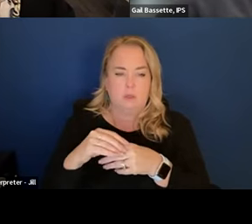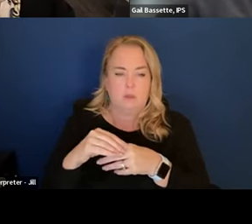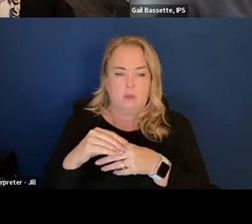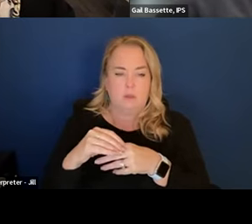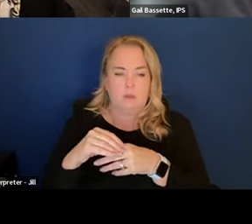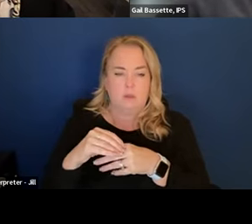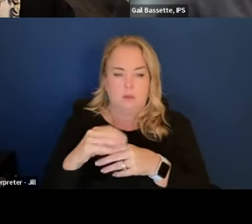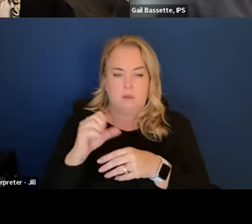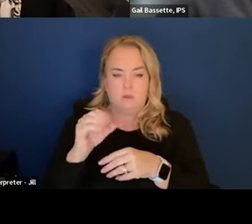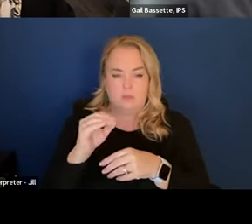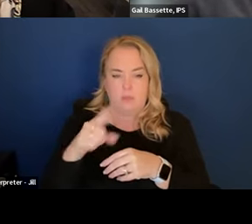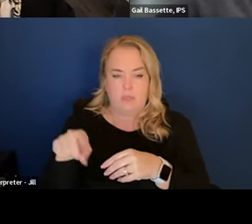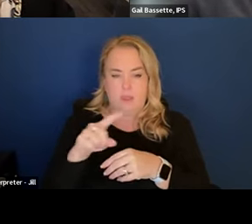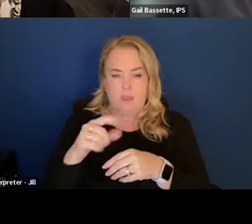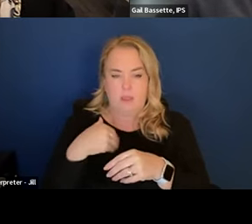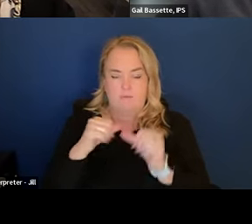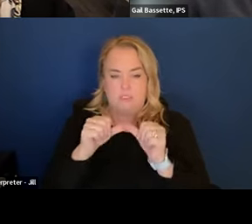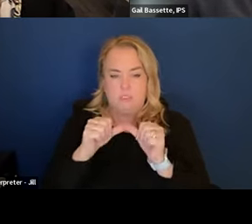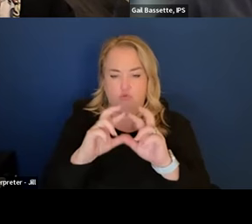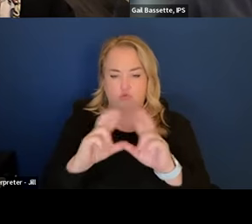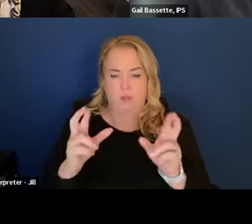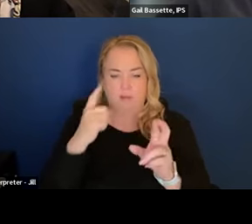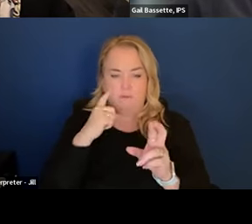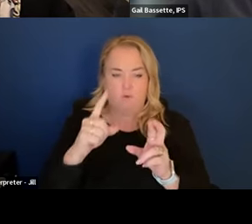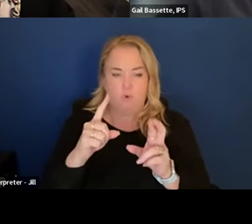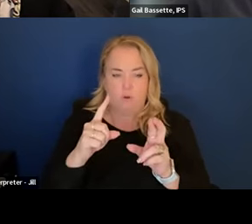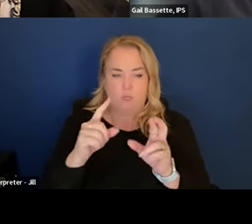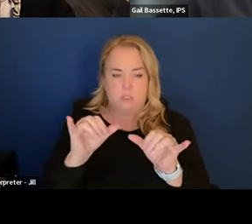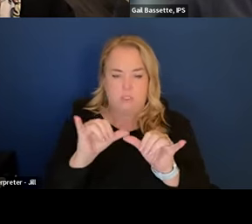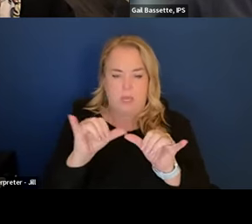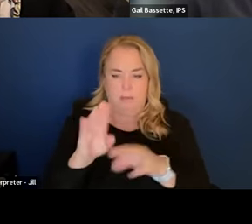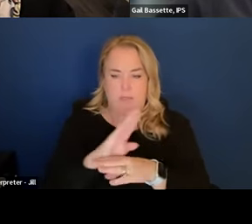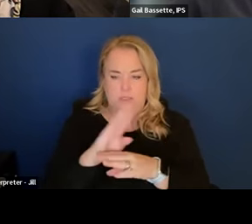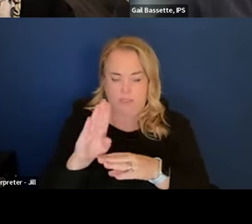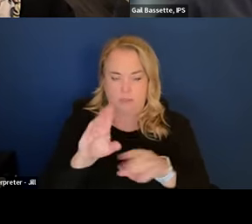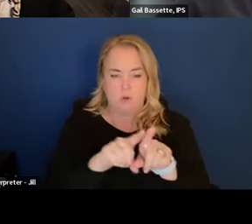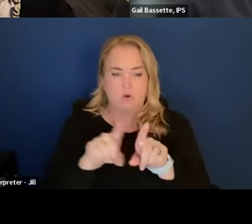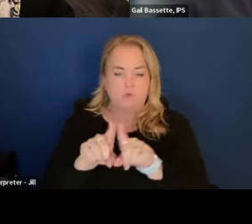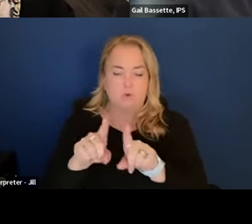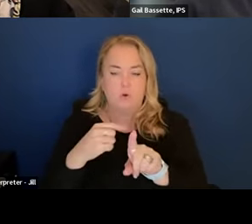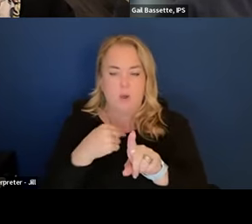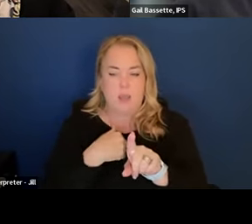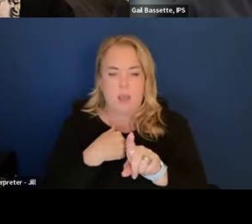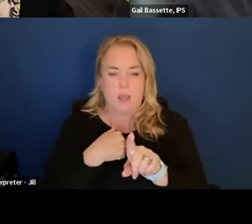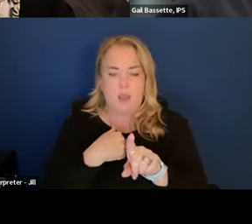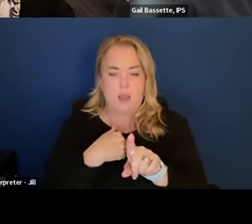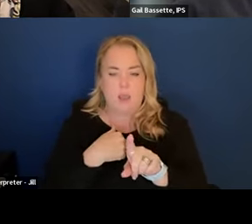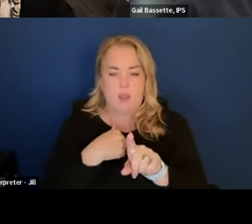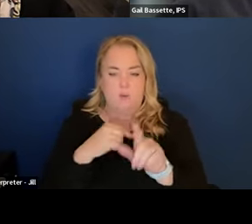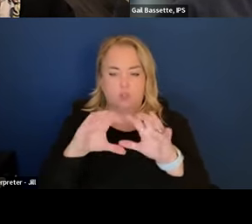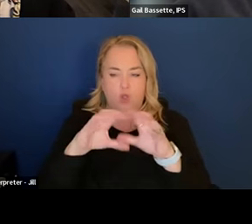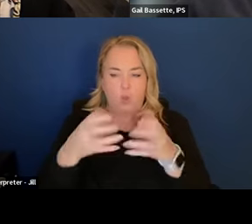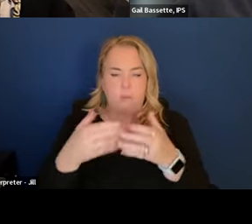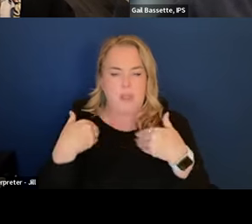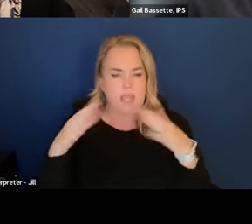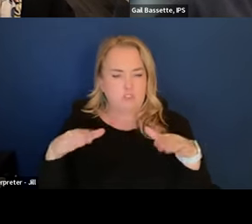and then the continual readiness to scale the business. And I was also the founder of a global angel network, which